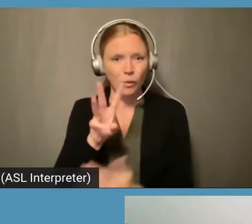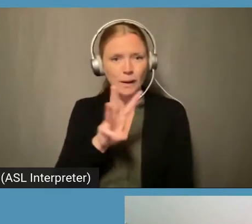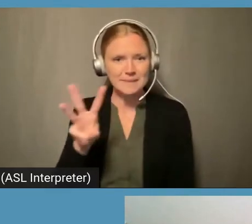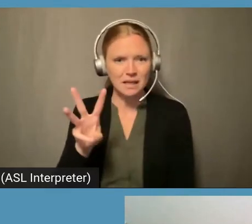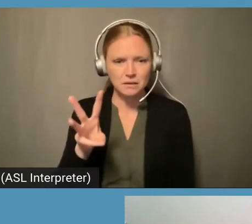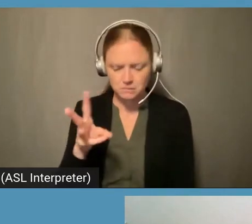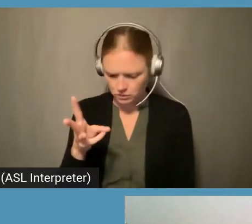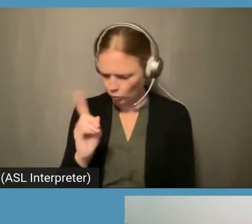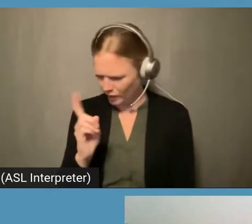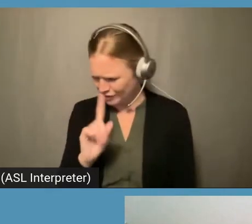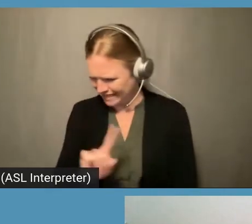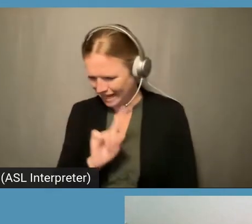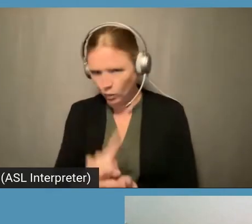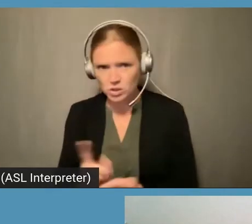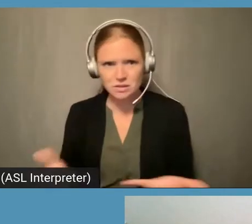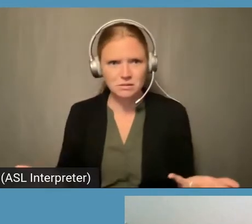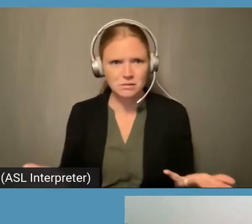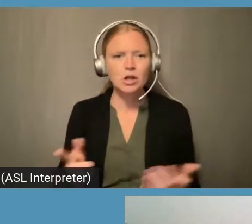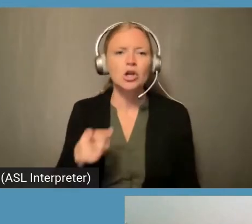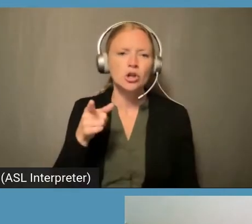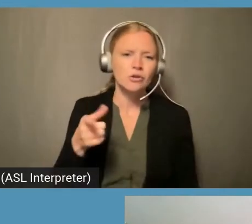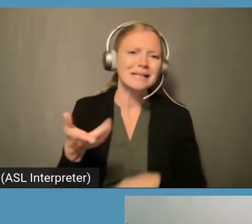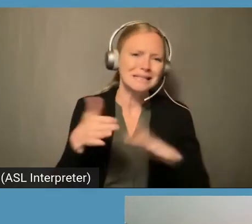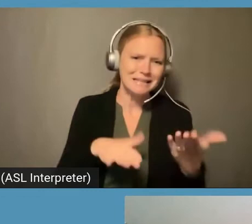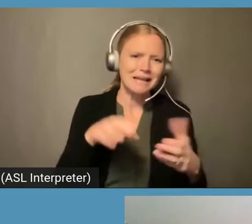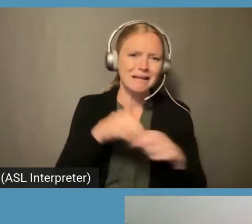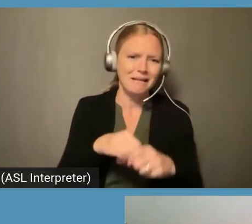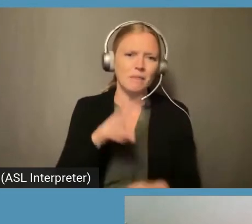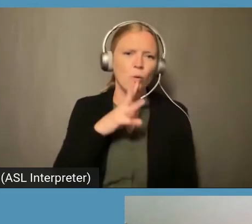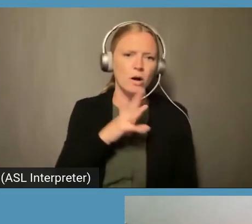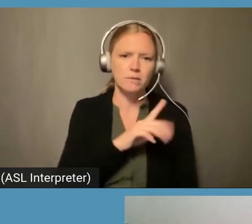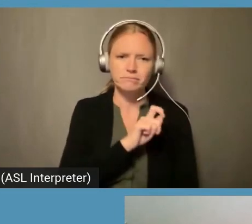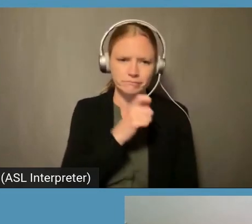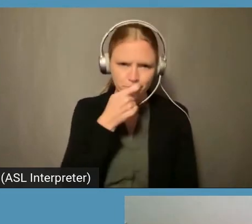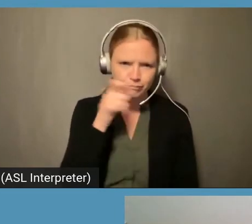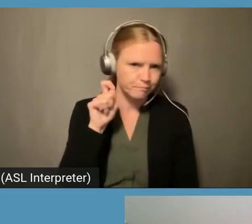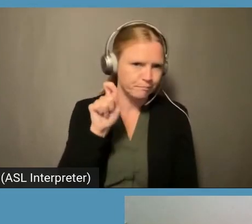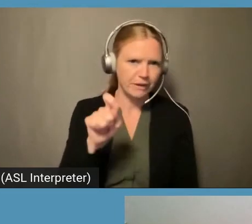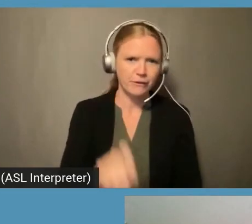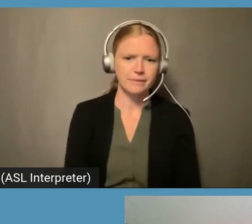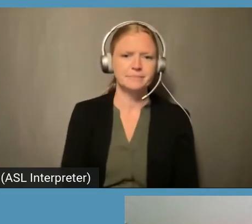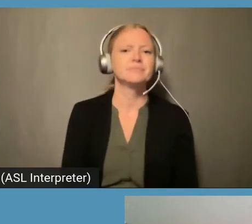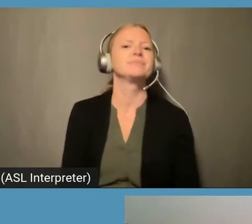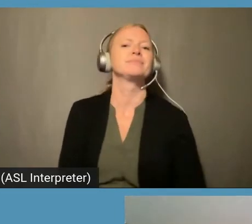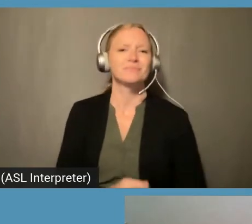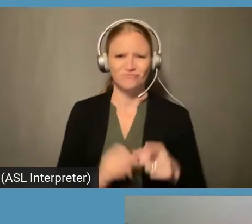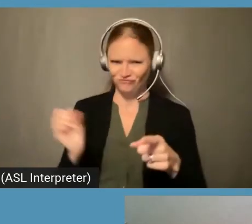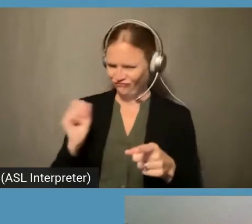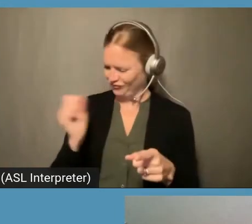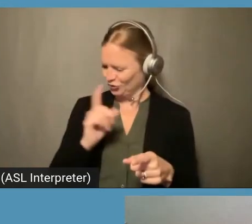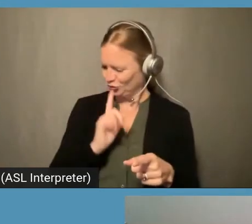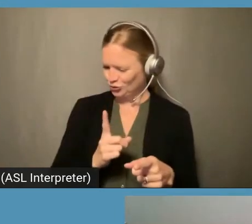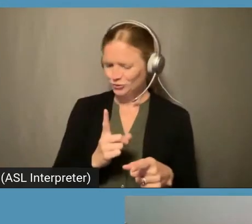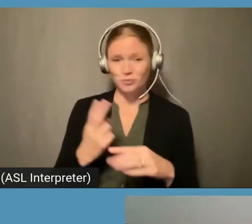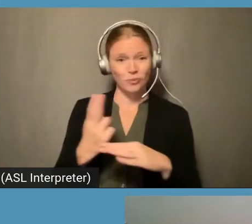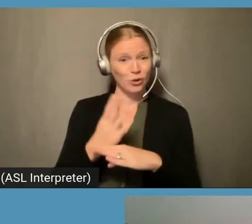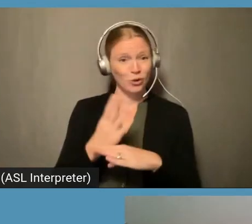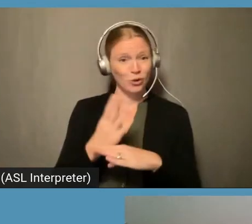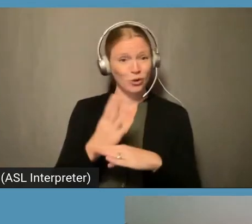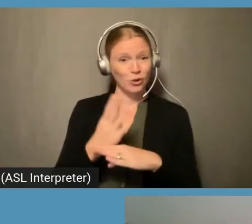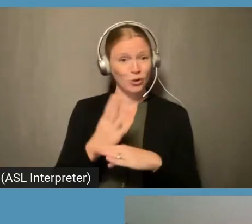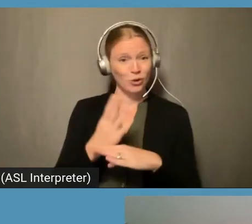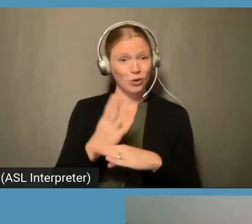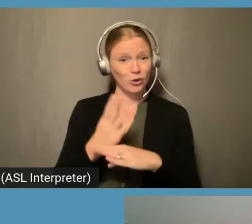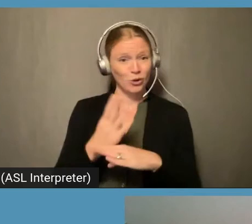hours are, dead in the water. That is so true as a user of many websites, and especially when